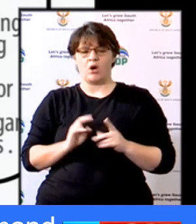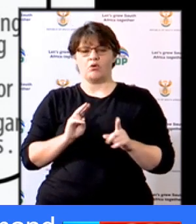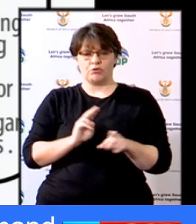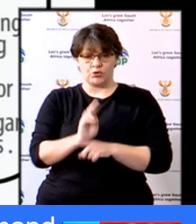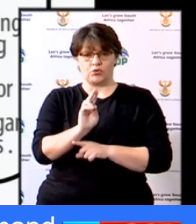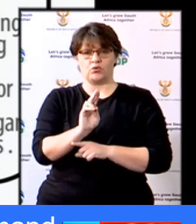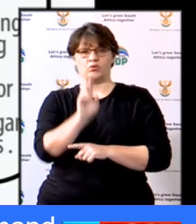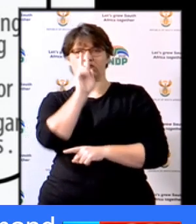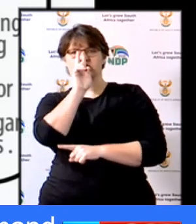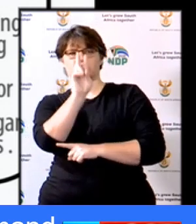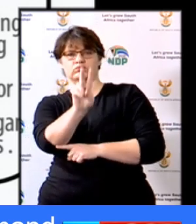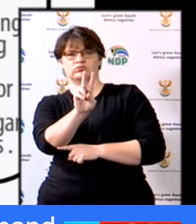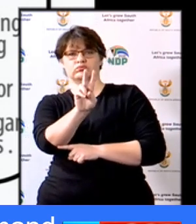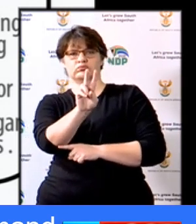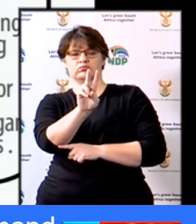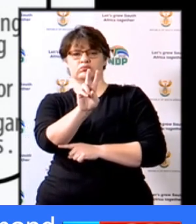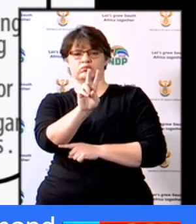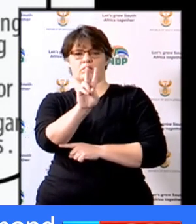virtual means.